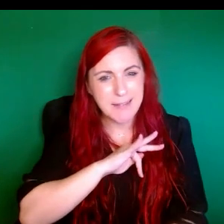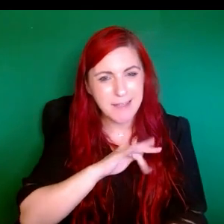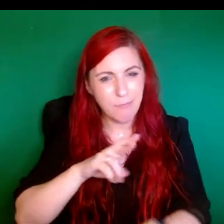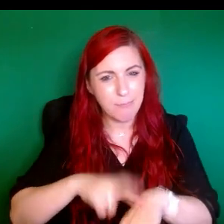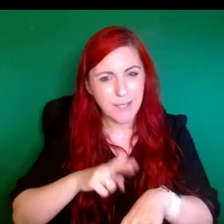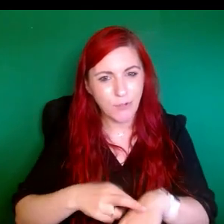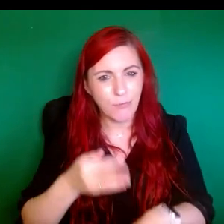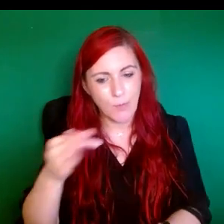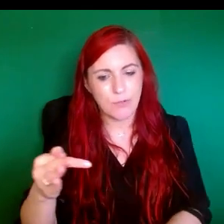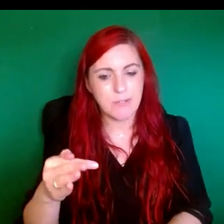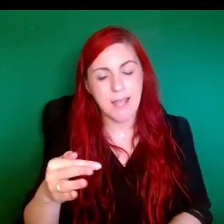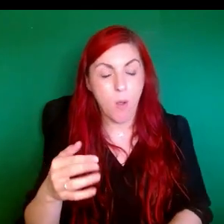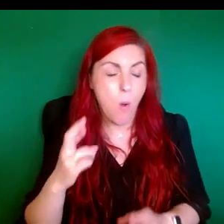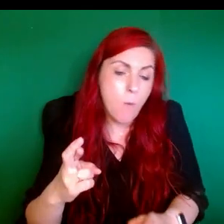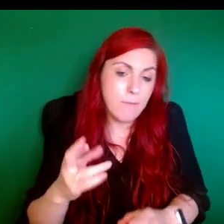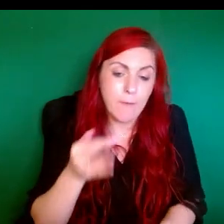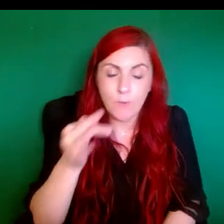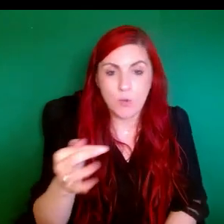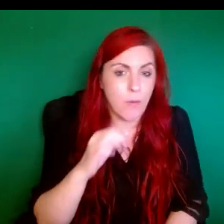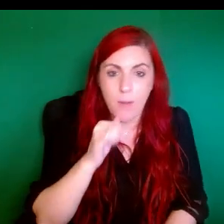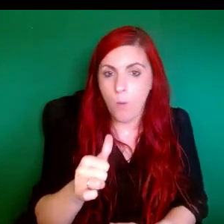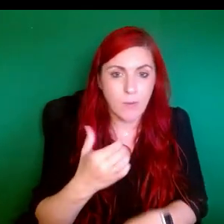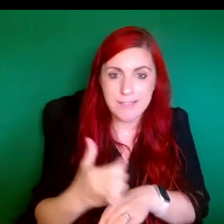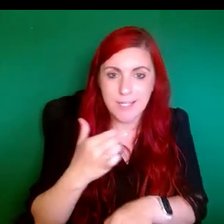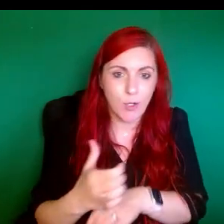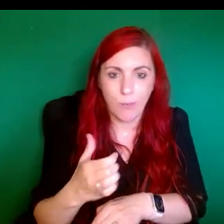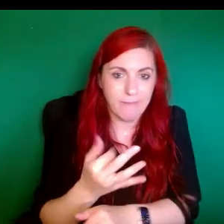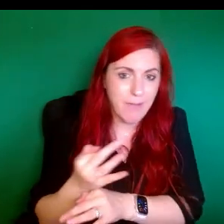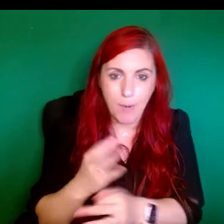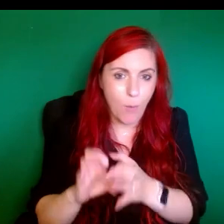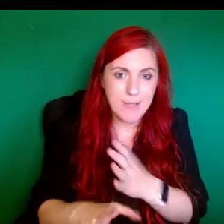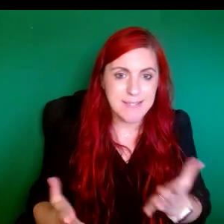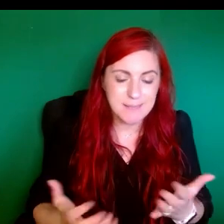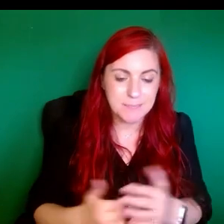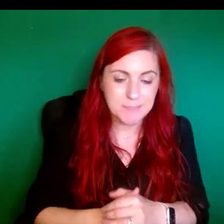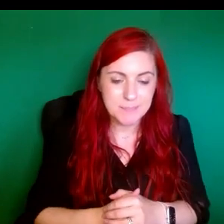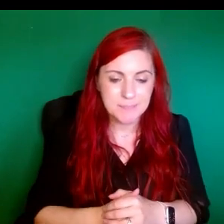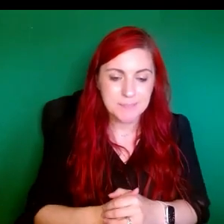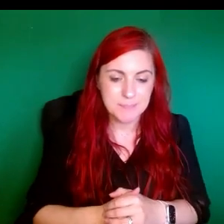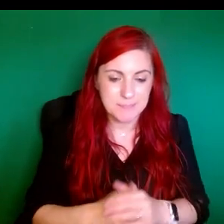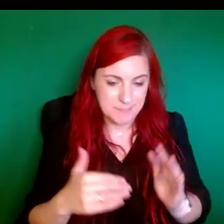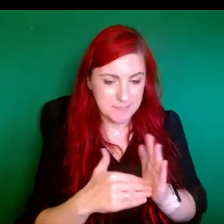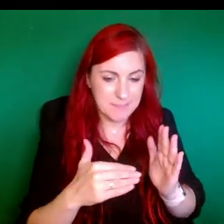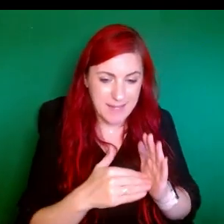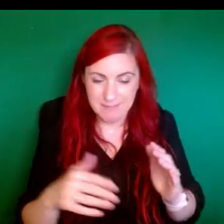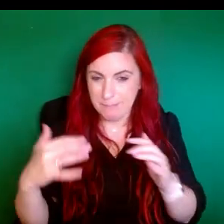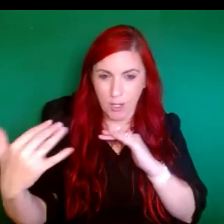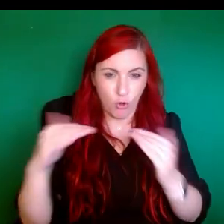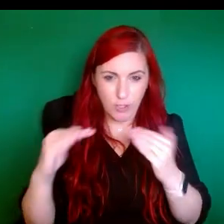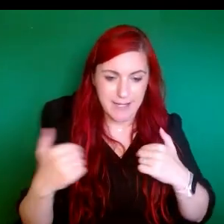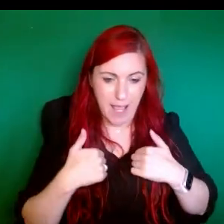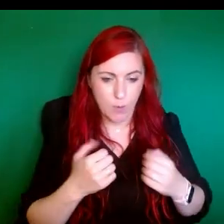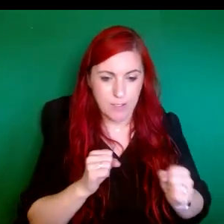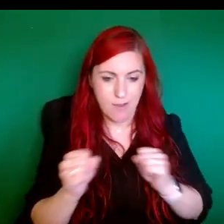be homeless. Thank you. Yeah, I think you can see that mirrored within our service as well. We have a schools programme that